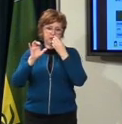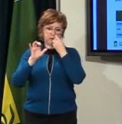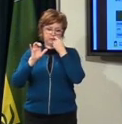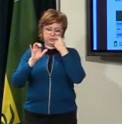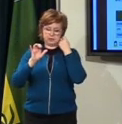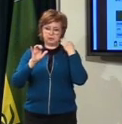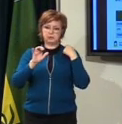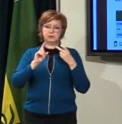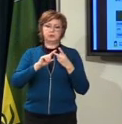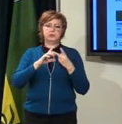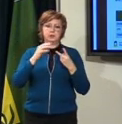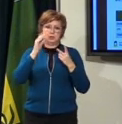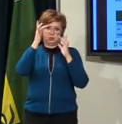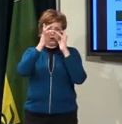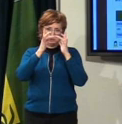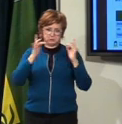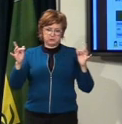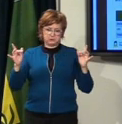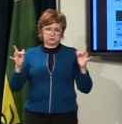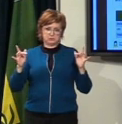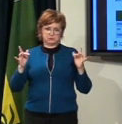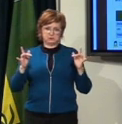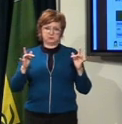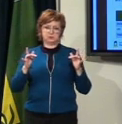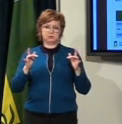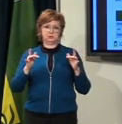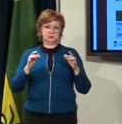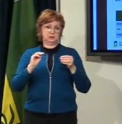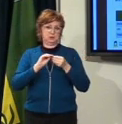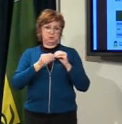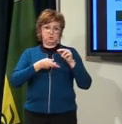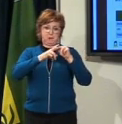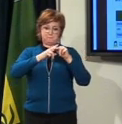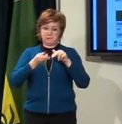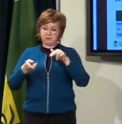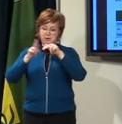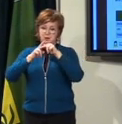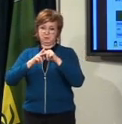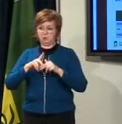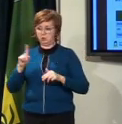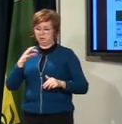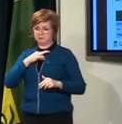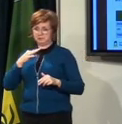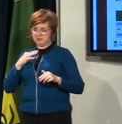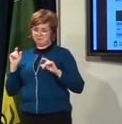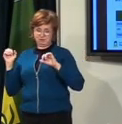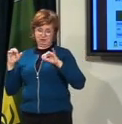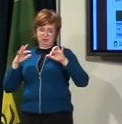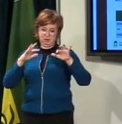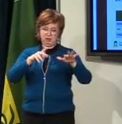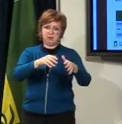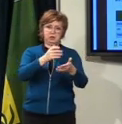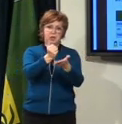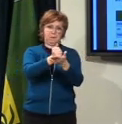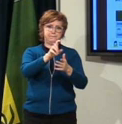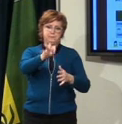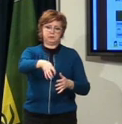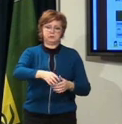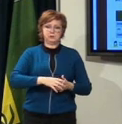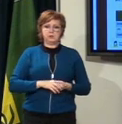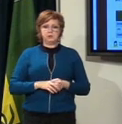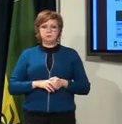our acute hospitals. With the prevalence of community transmission and also healthcare worker